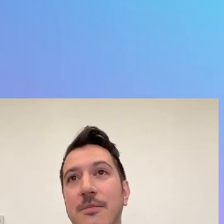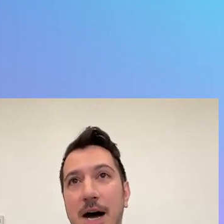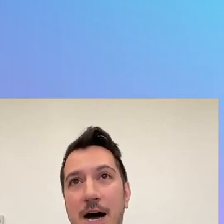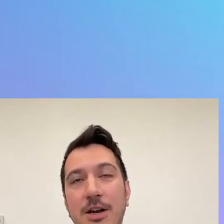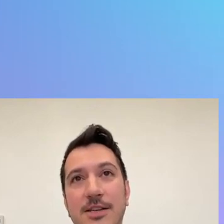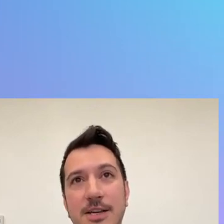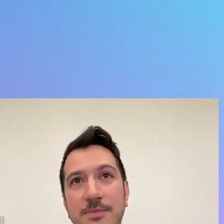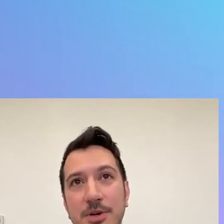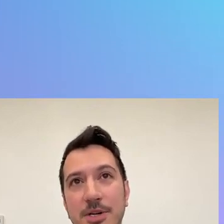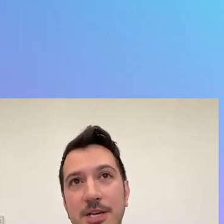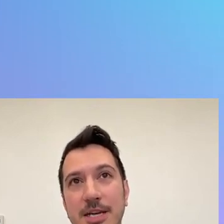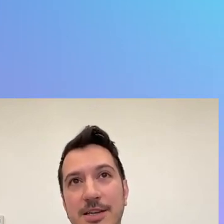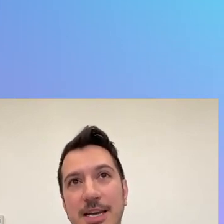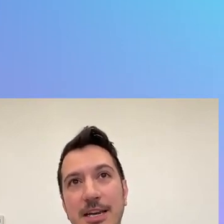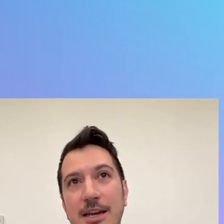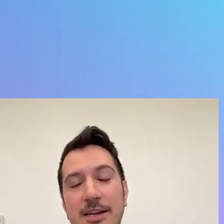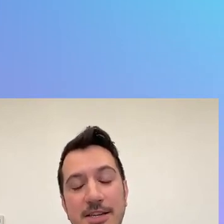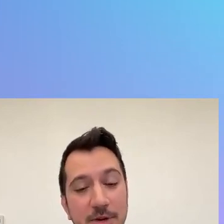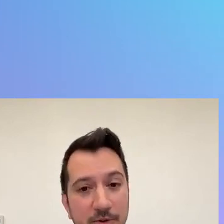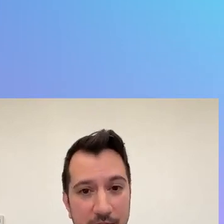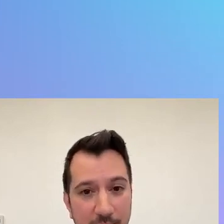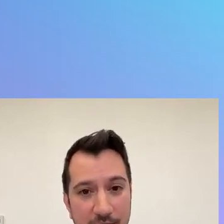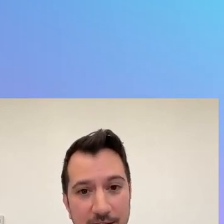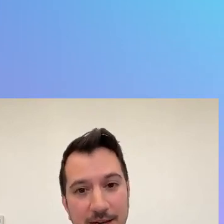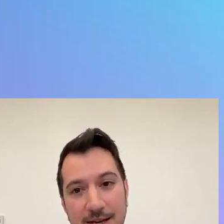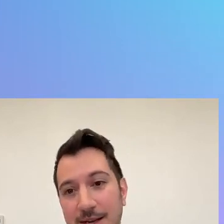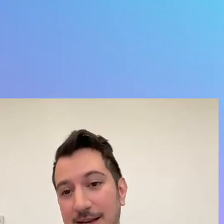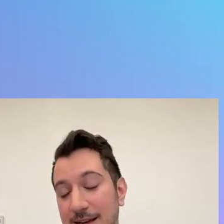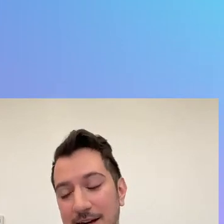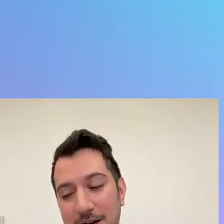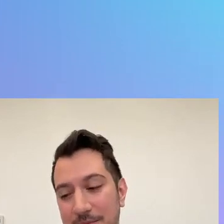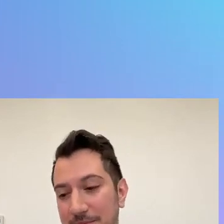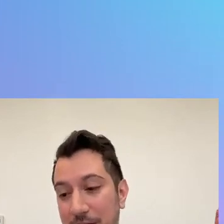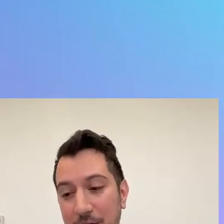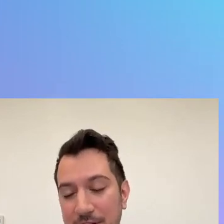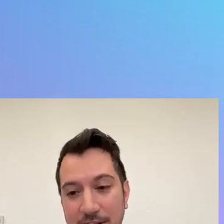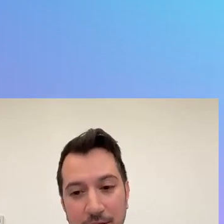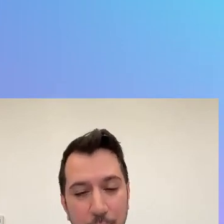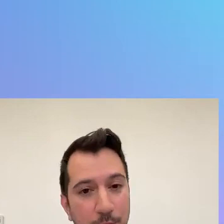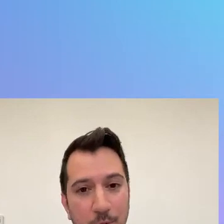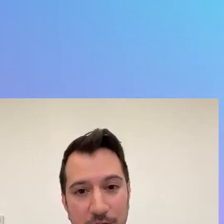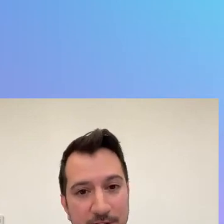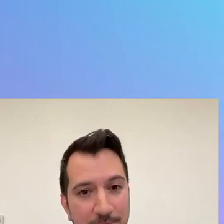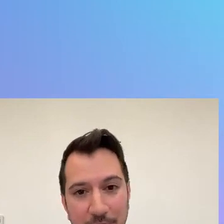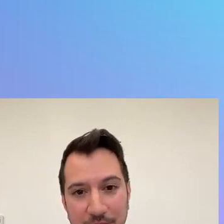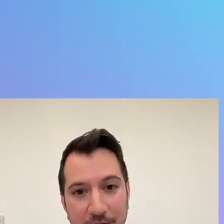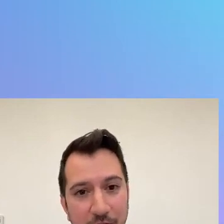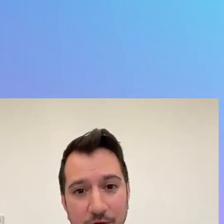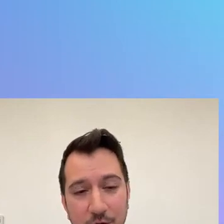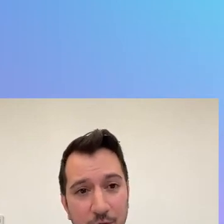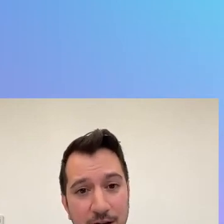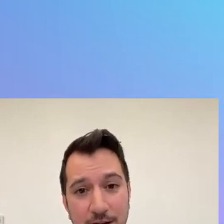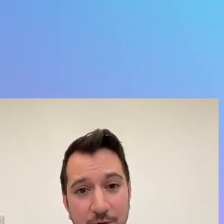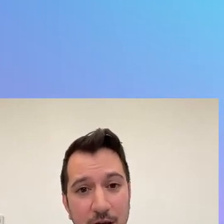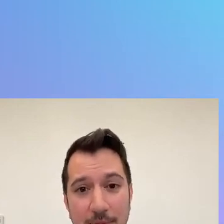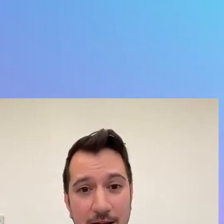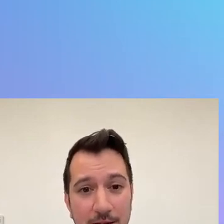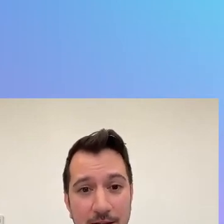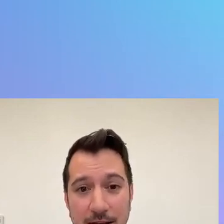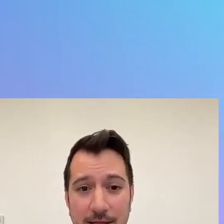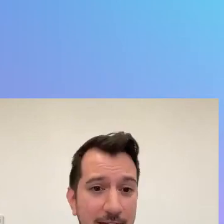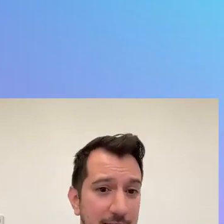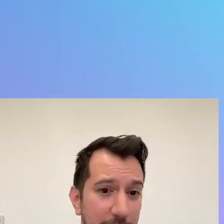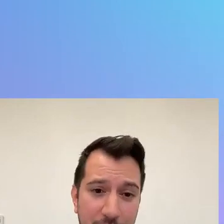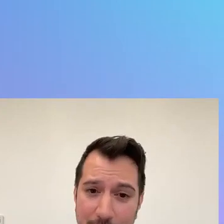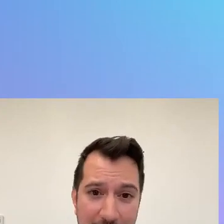idea about accessibility is like it needs to be for everybody. It's like the 3-point seatbelt that Volvo created way back